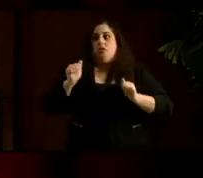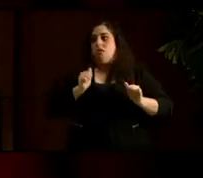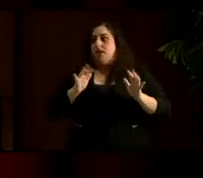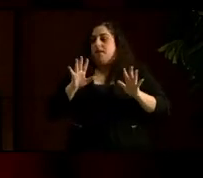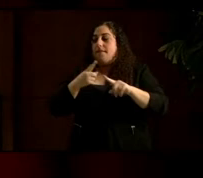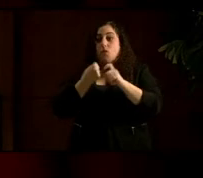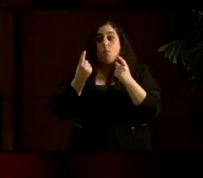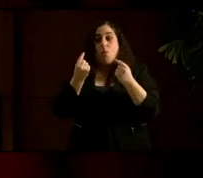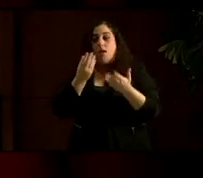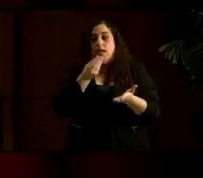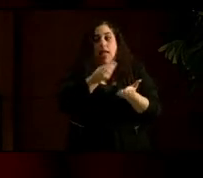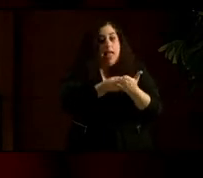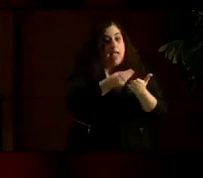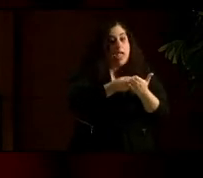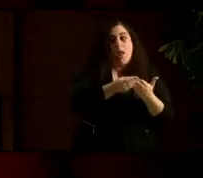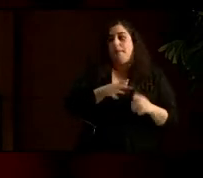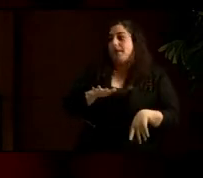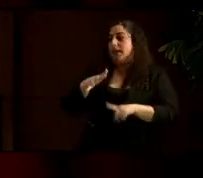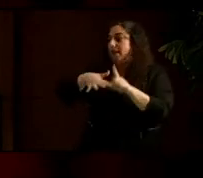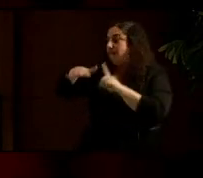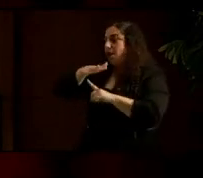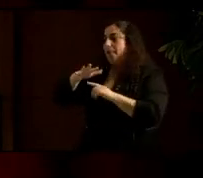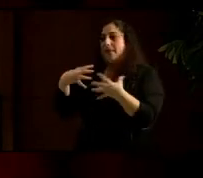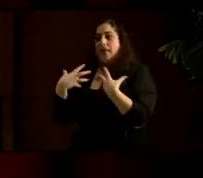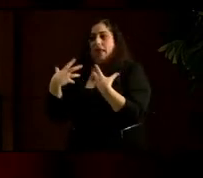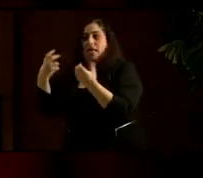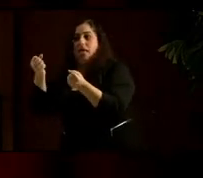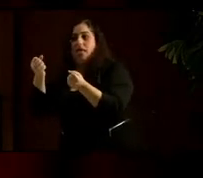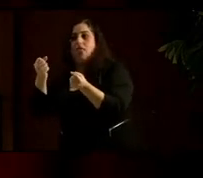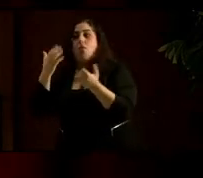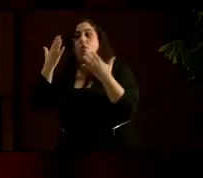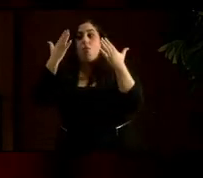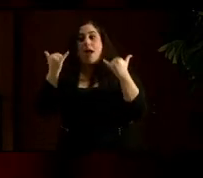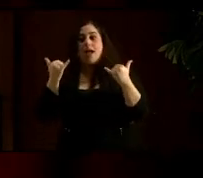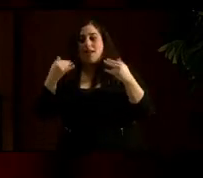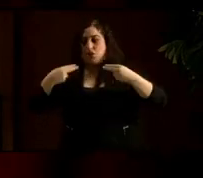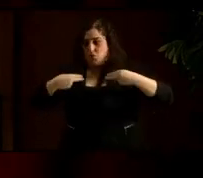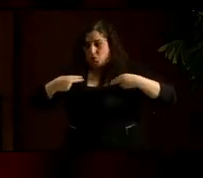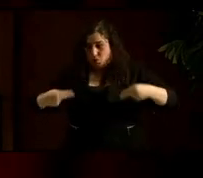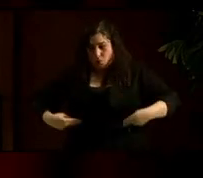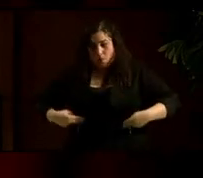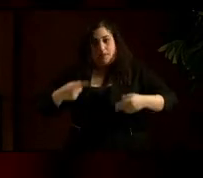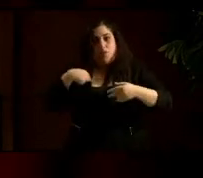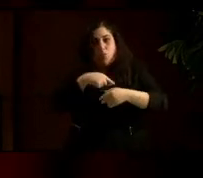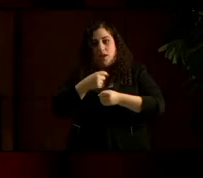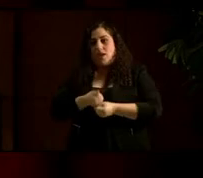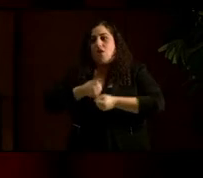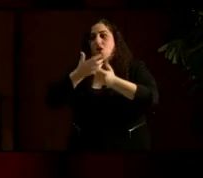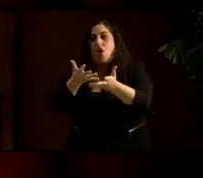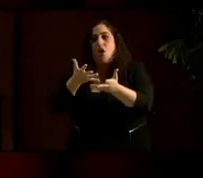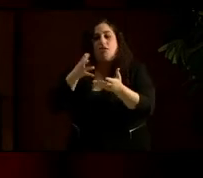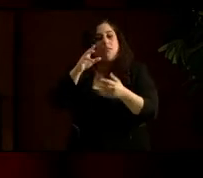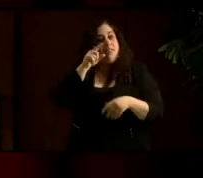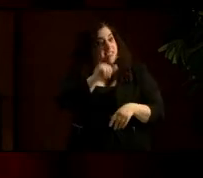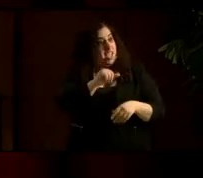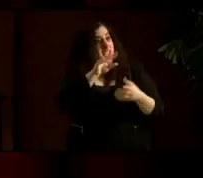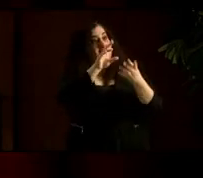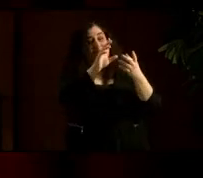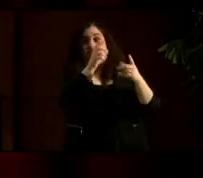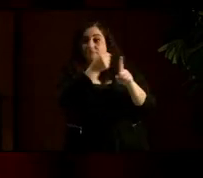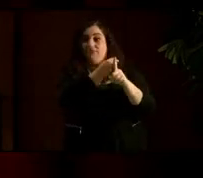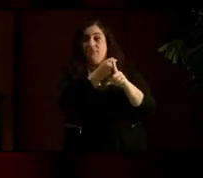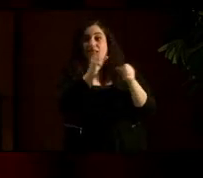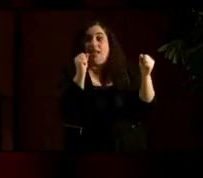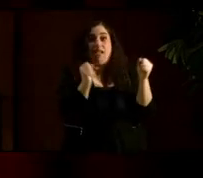due to human-made climate change. The destruction of Leighton in British Columbia, the forest